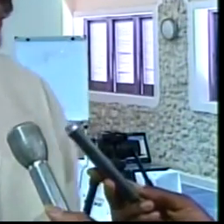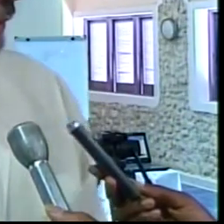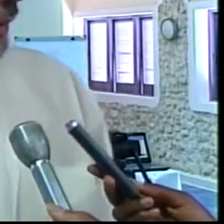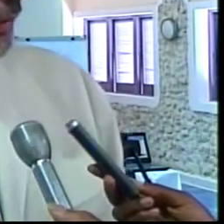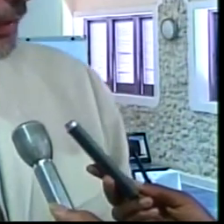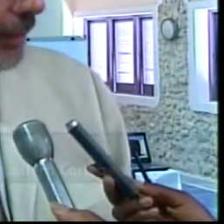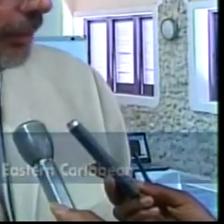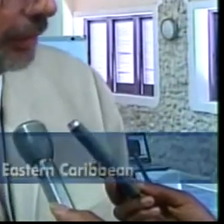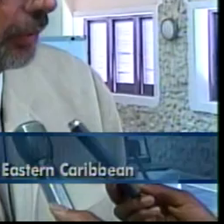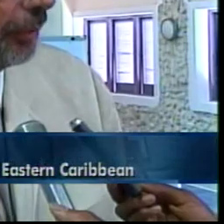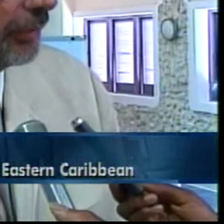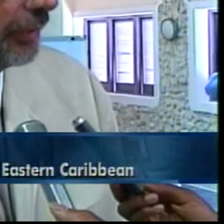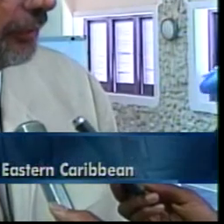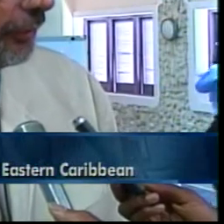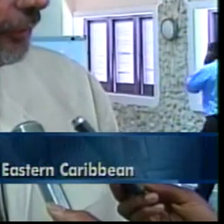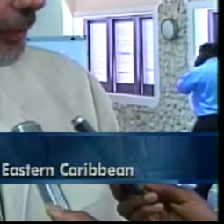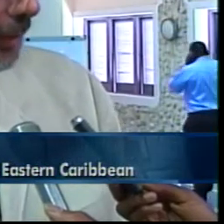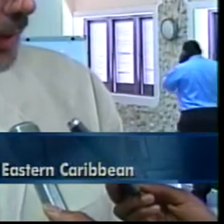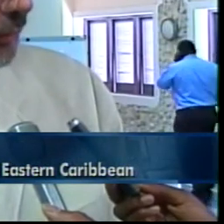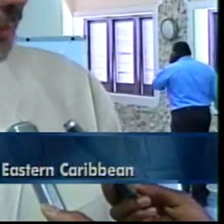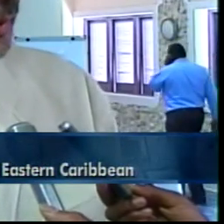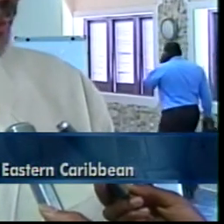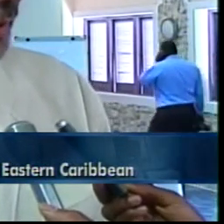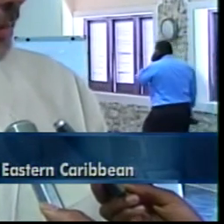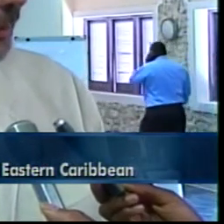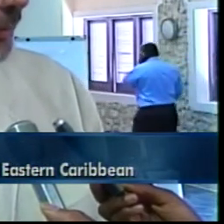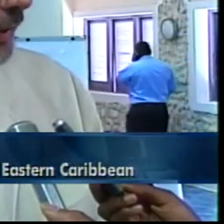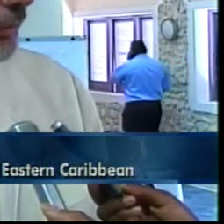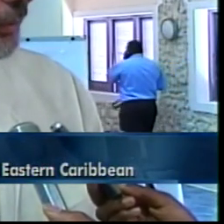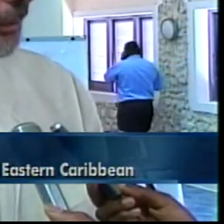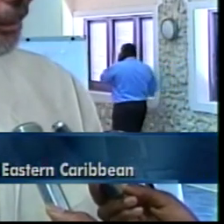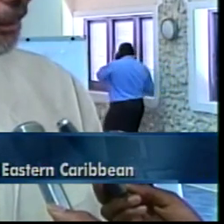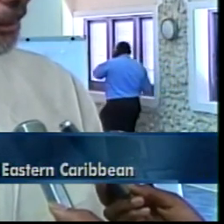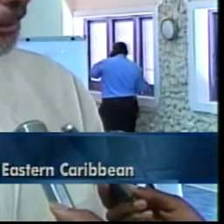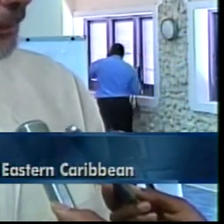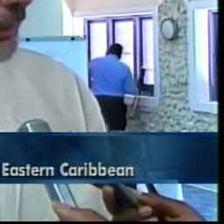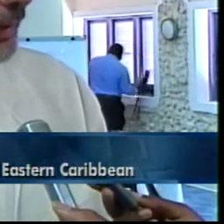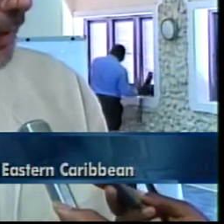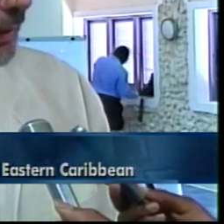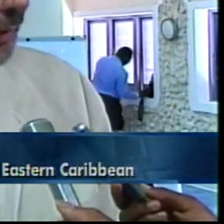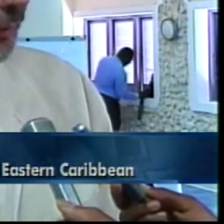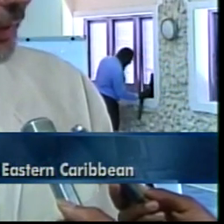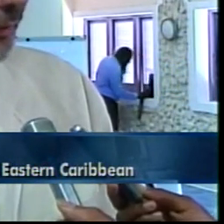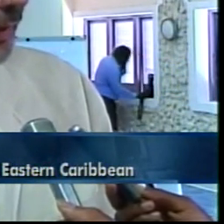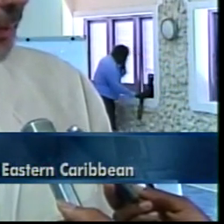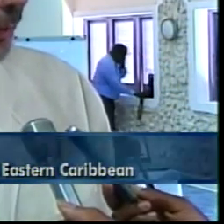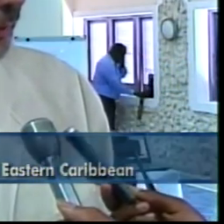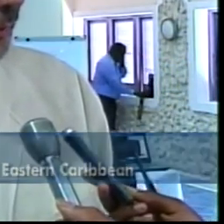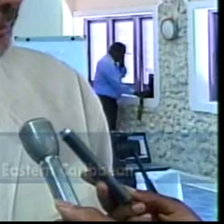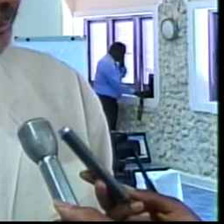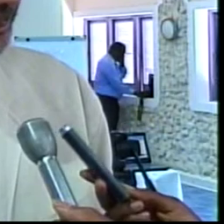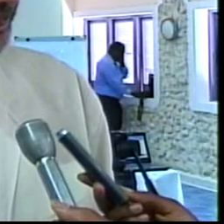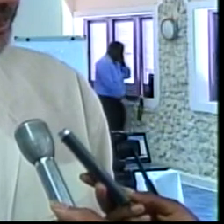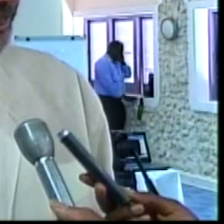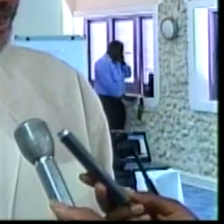remove the label uncooperative from the minds of many of our member states. The dialogue is very, very